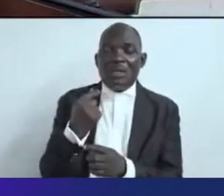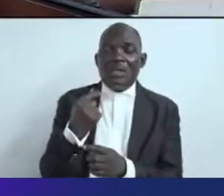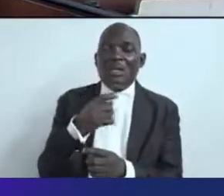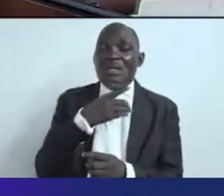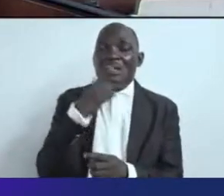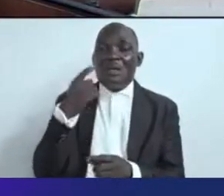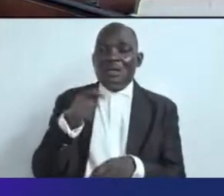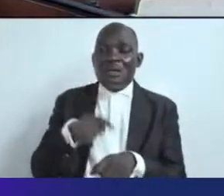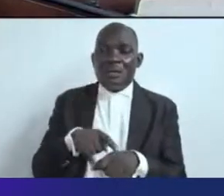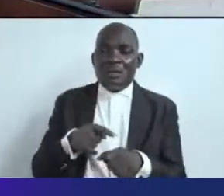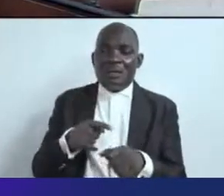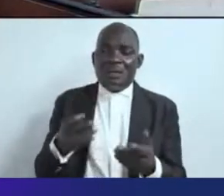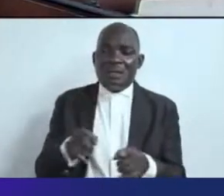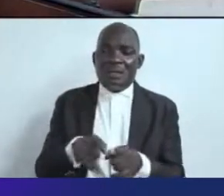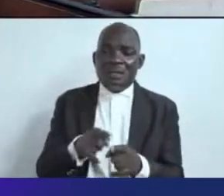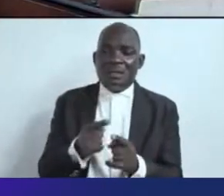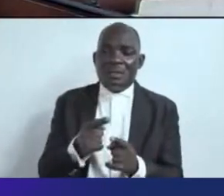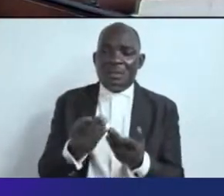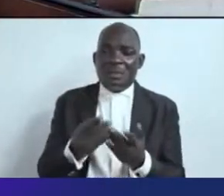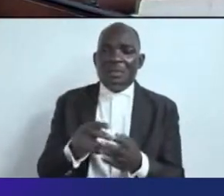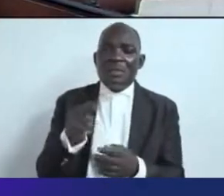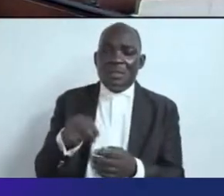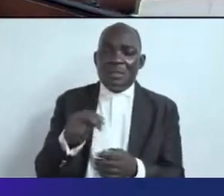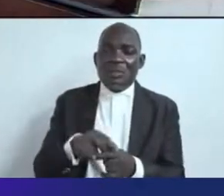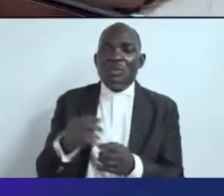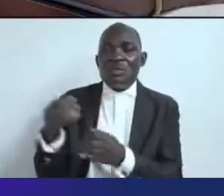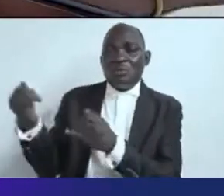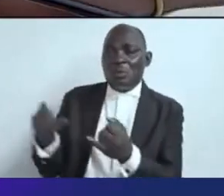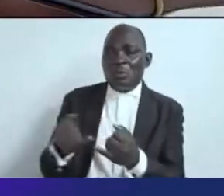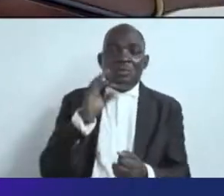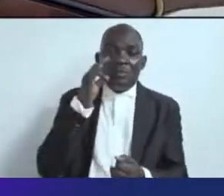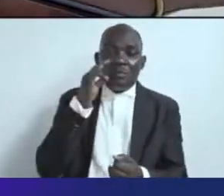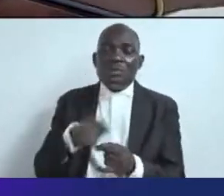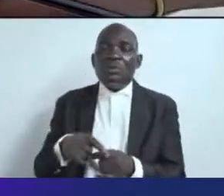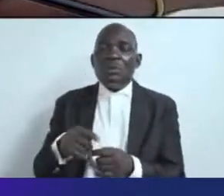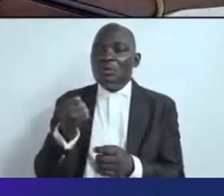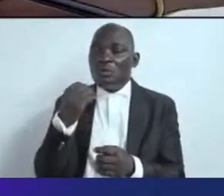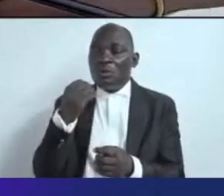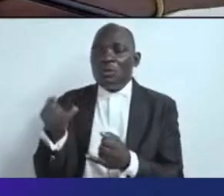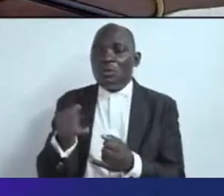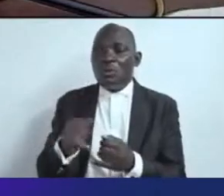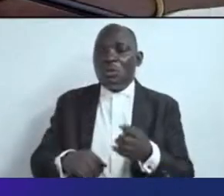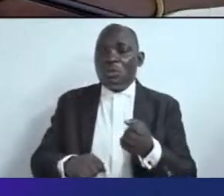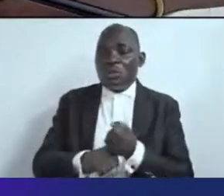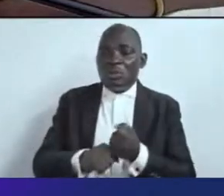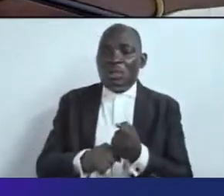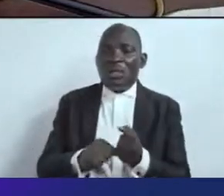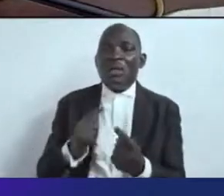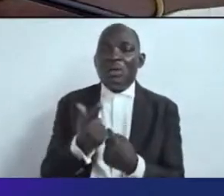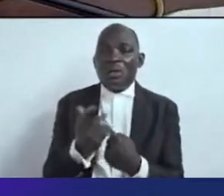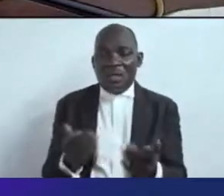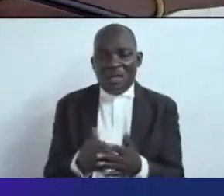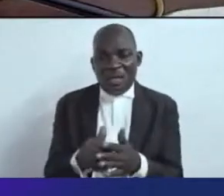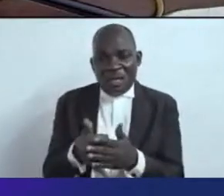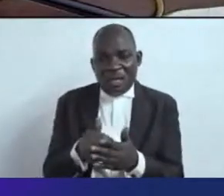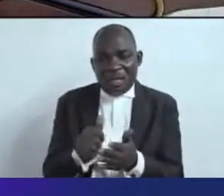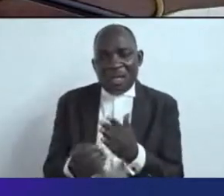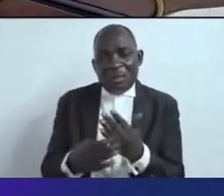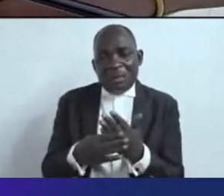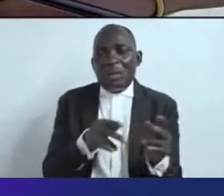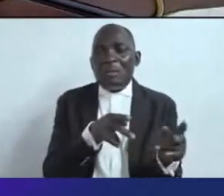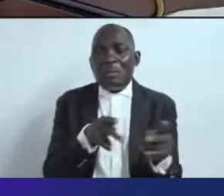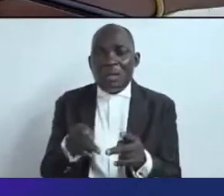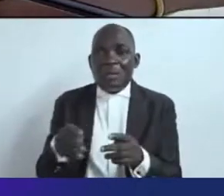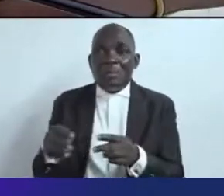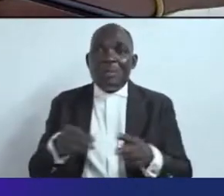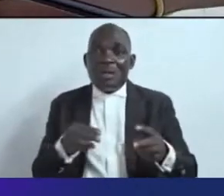conditions and the potential need to import food to stabilize domestic supply, how does the bank plan to